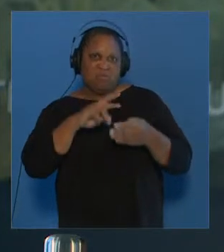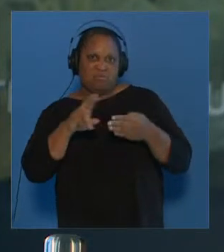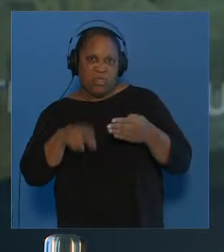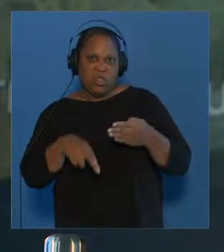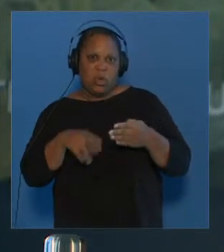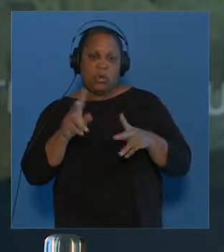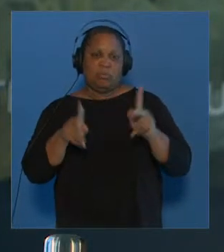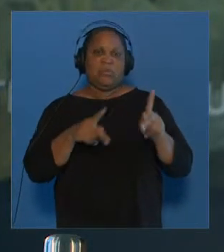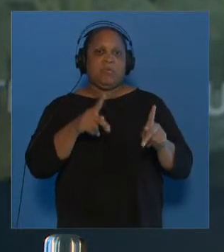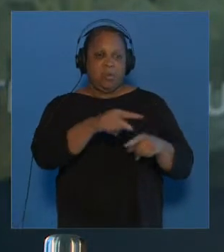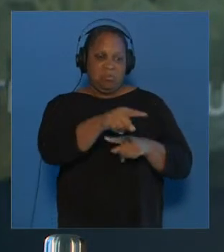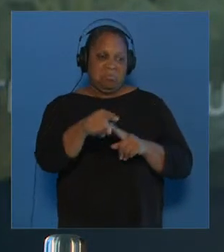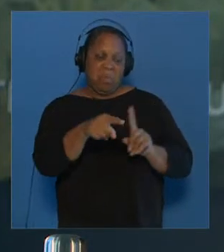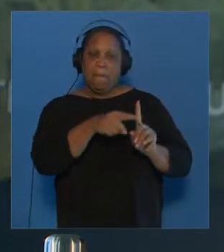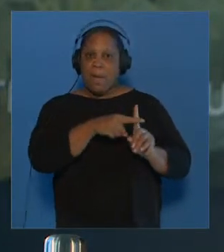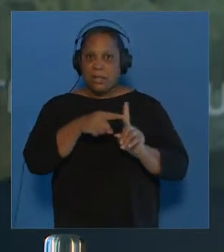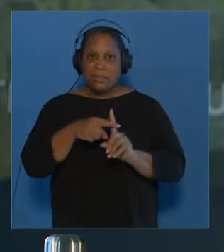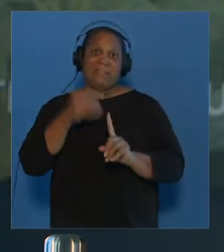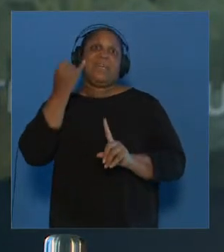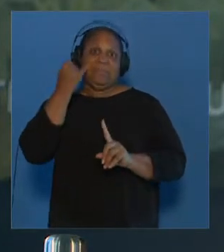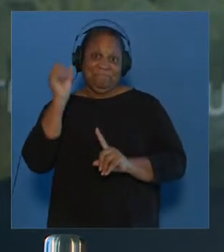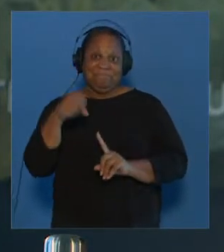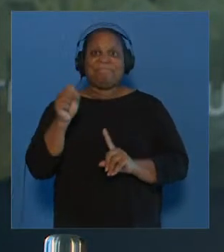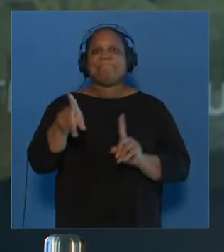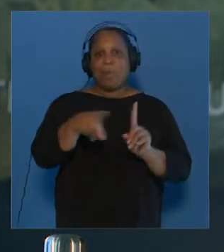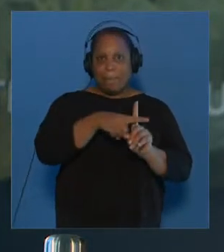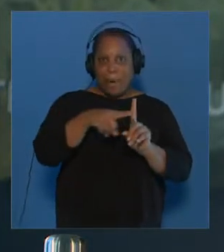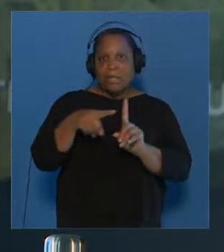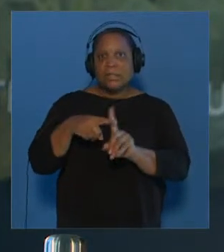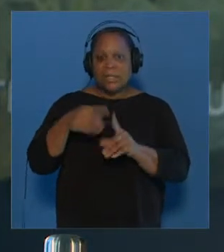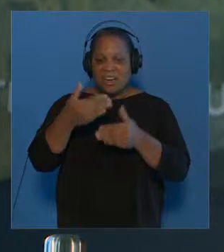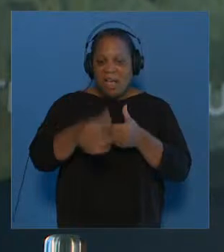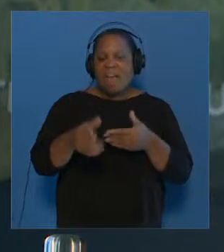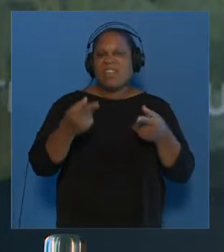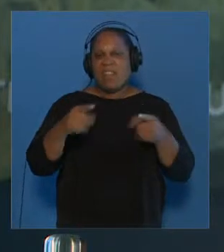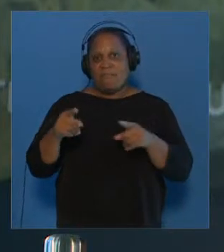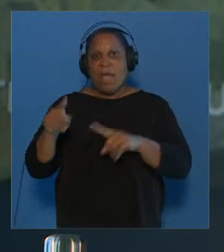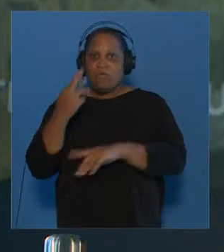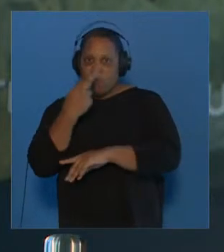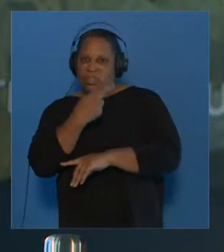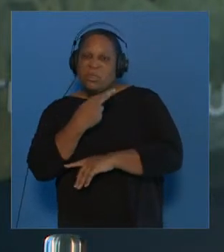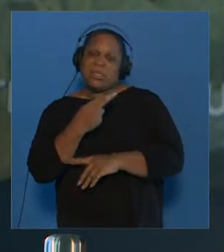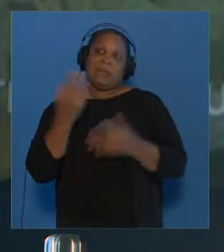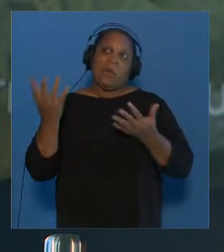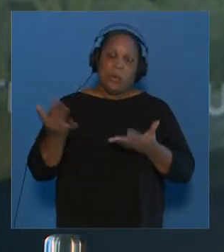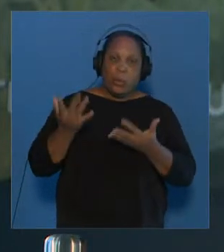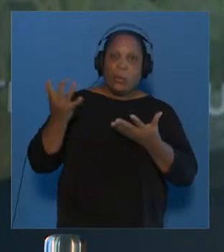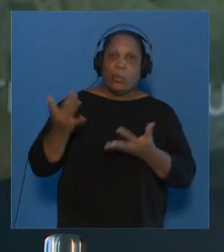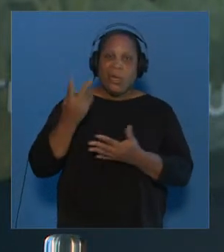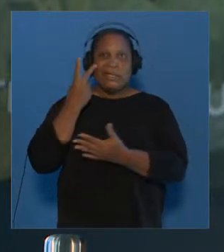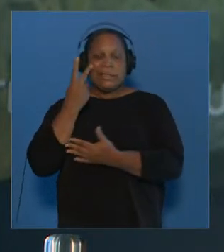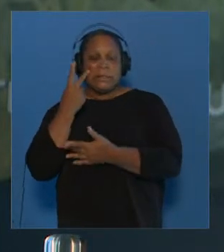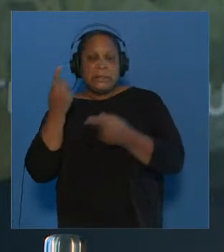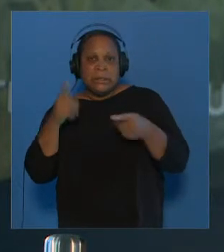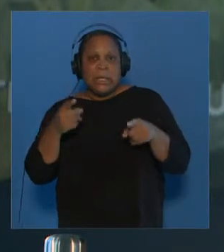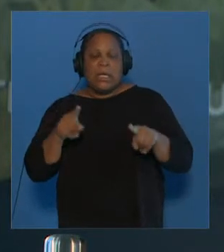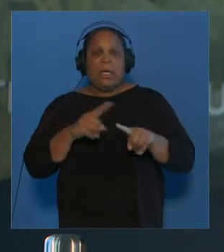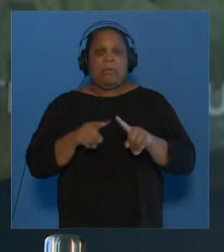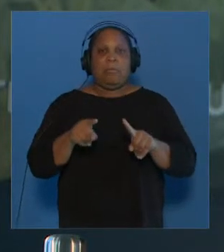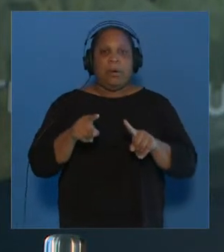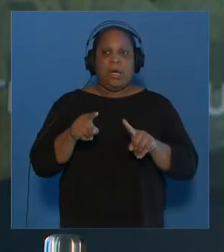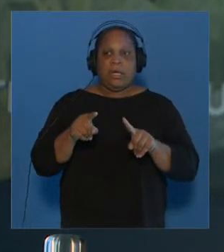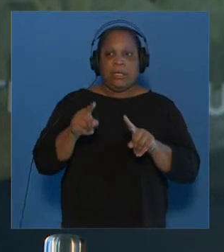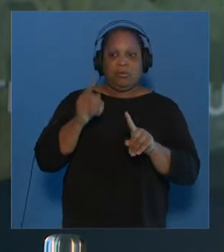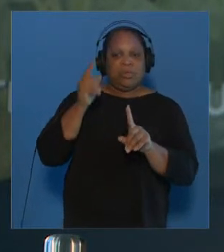persons that test positive, if people do test positive following that event. So we have to kind of play a wait-and-see game. But again, my statement referred specifically